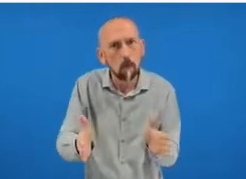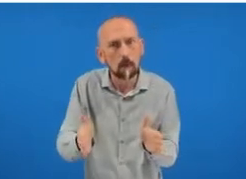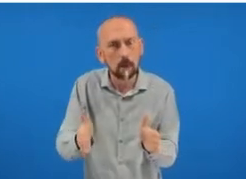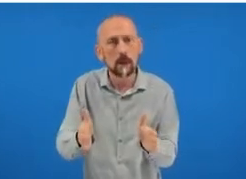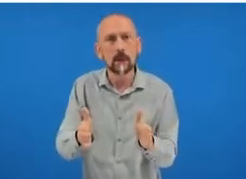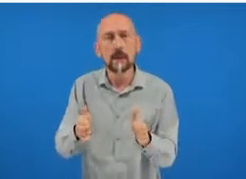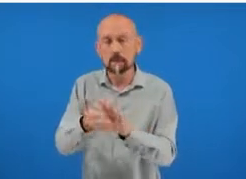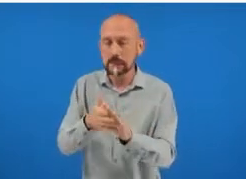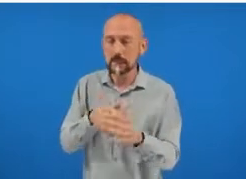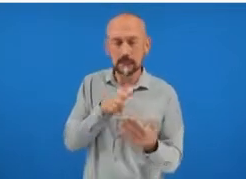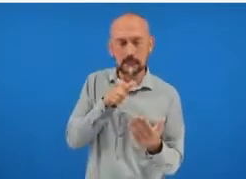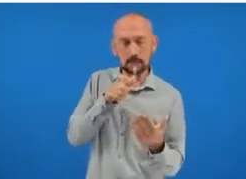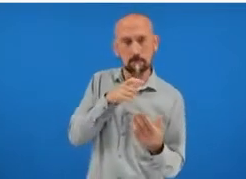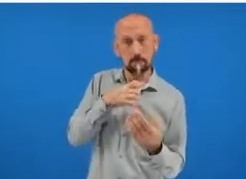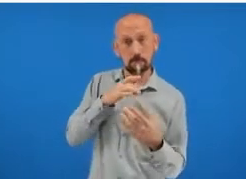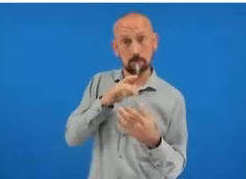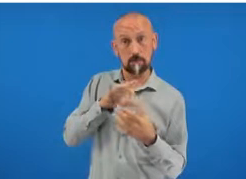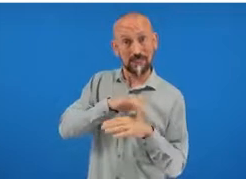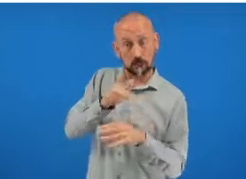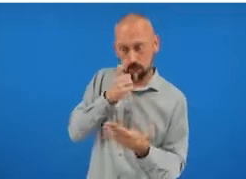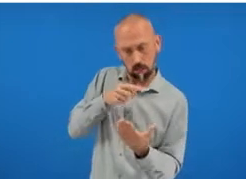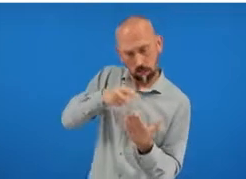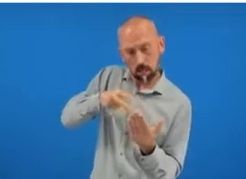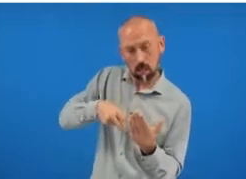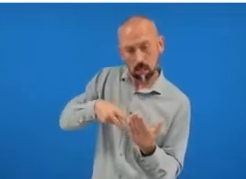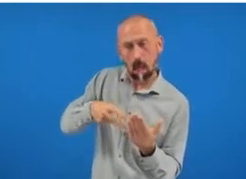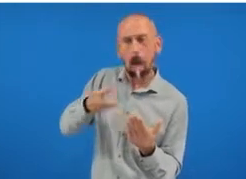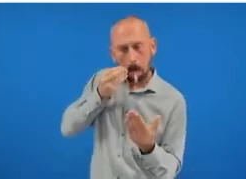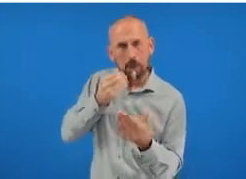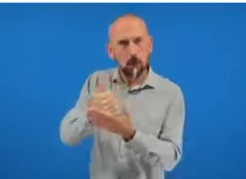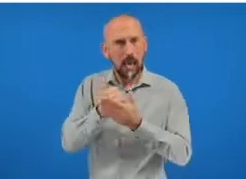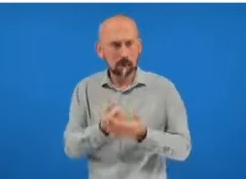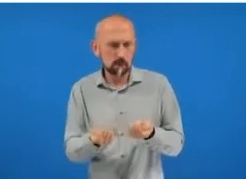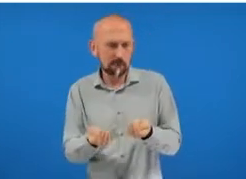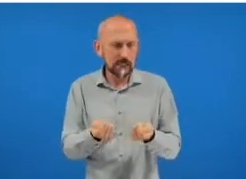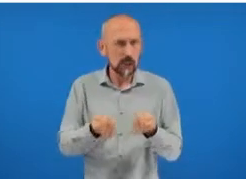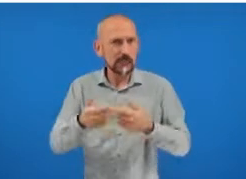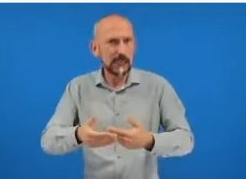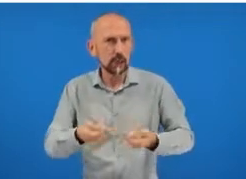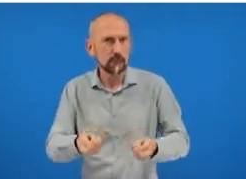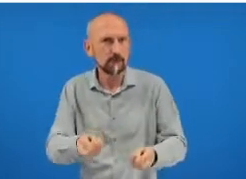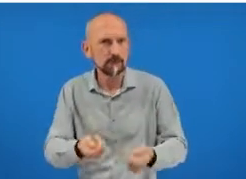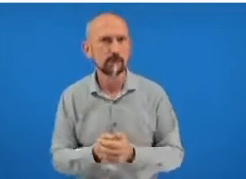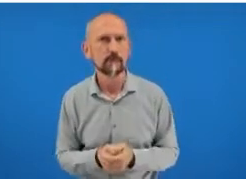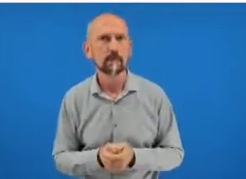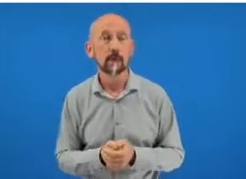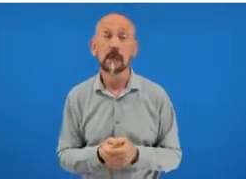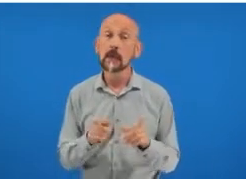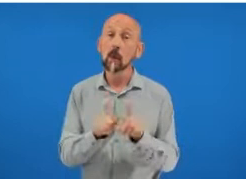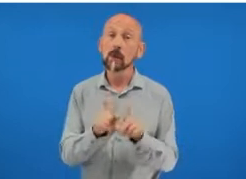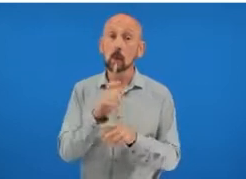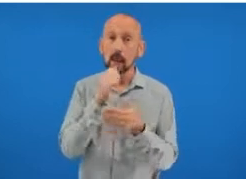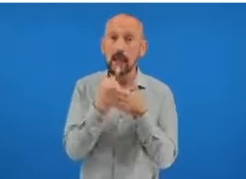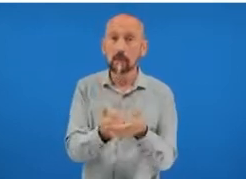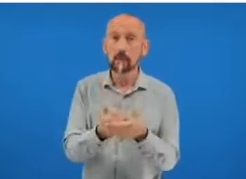session. It is helpful to report how services as a whole do quite early on in a program,